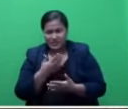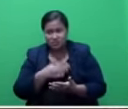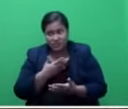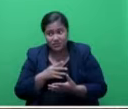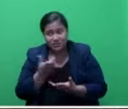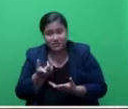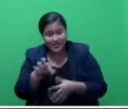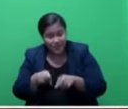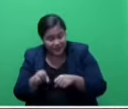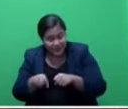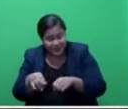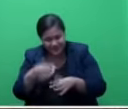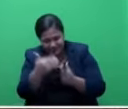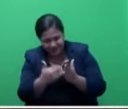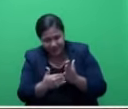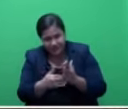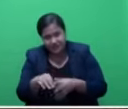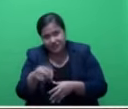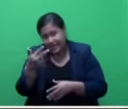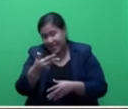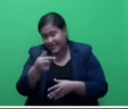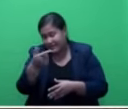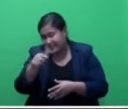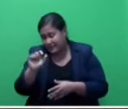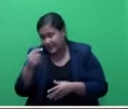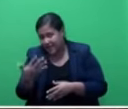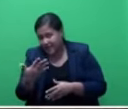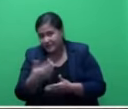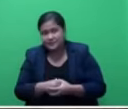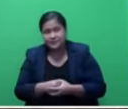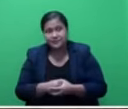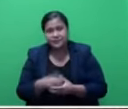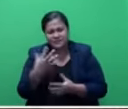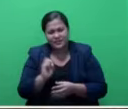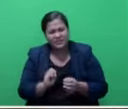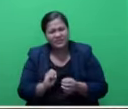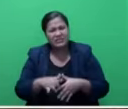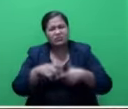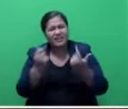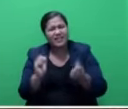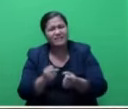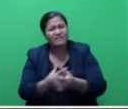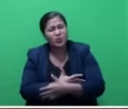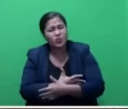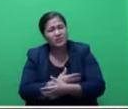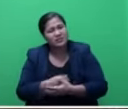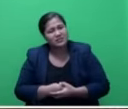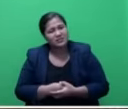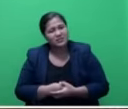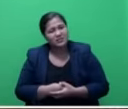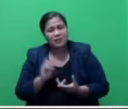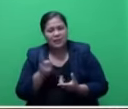Procedure Ordinance of 1875, the criminal justice system was very heavily influenced by what we then was ethnic